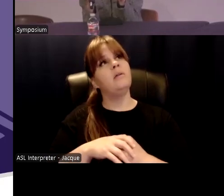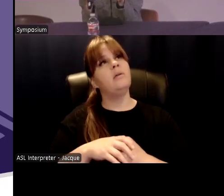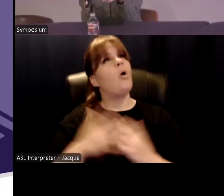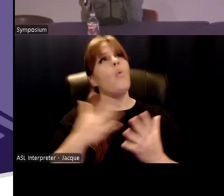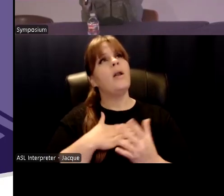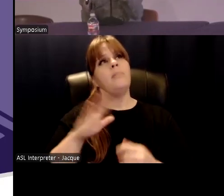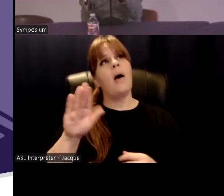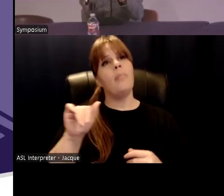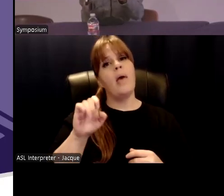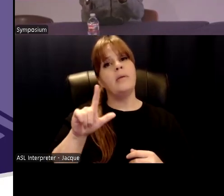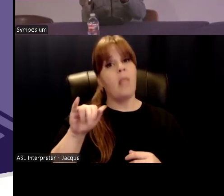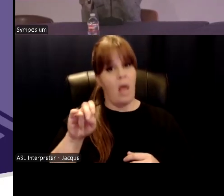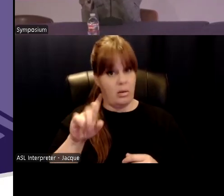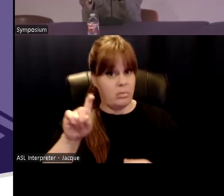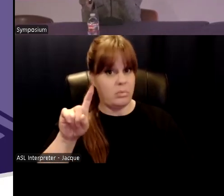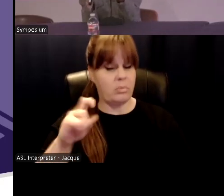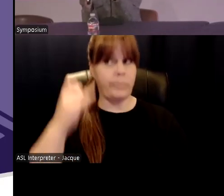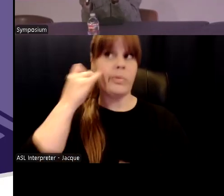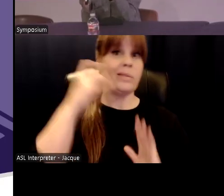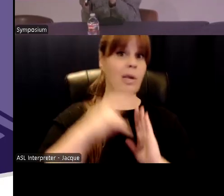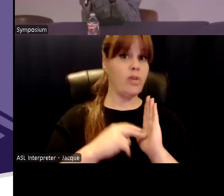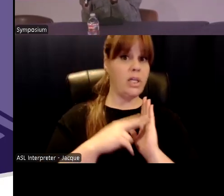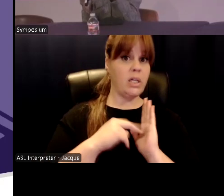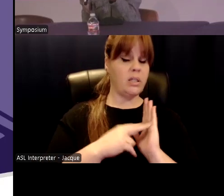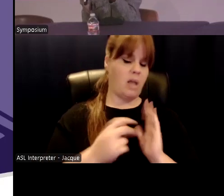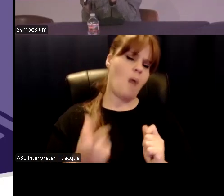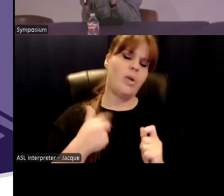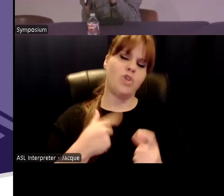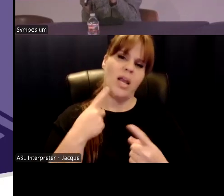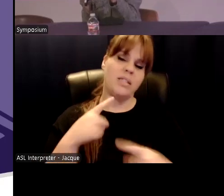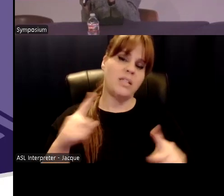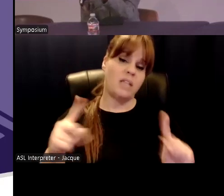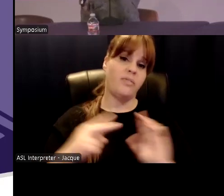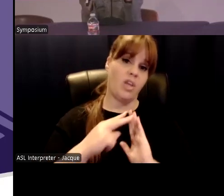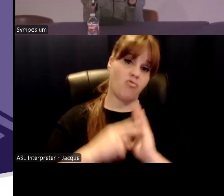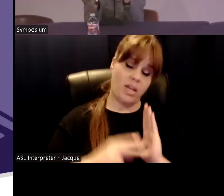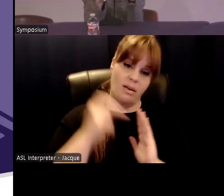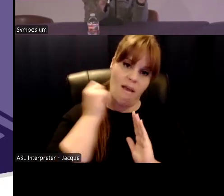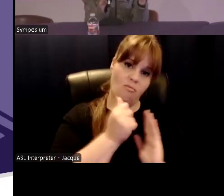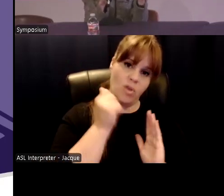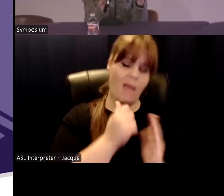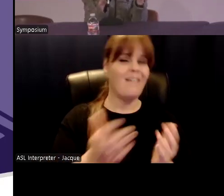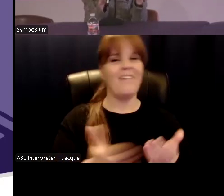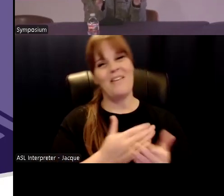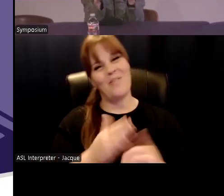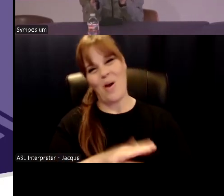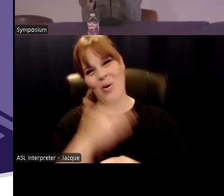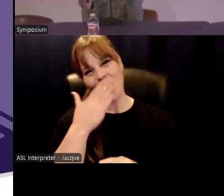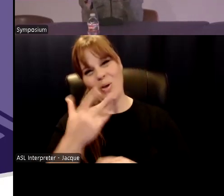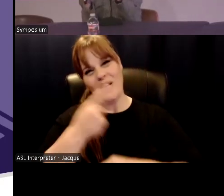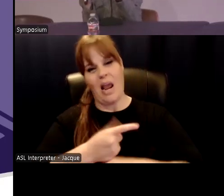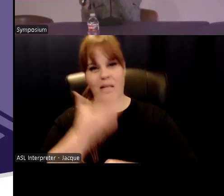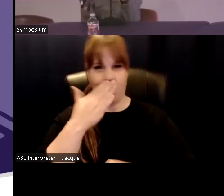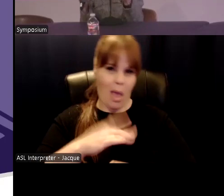baseline, meaning let's say it's reading. How much can I successfully read each day, even on good days or bad days? And